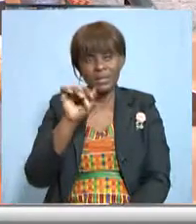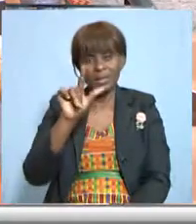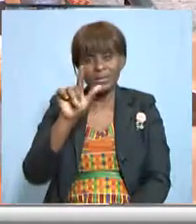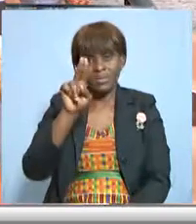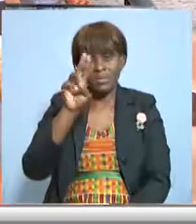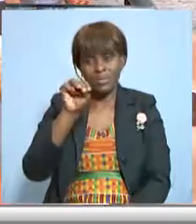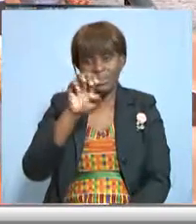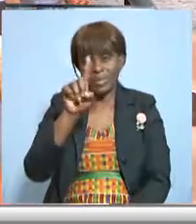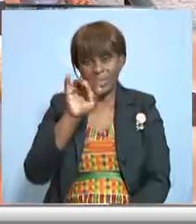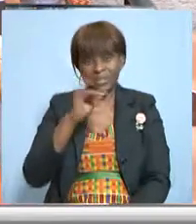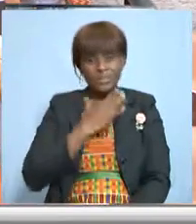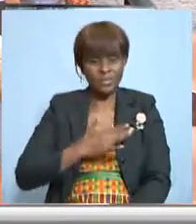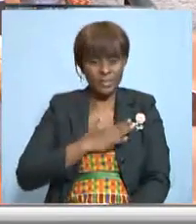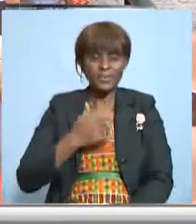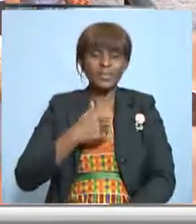Honourable Member for